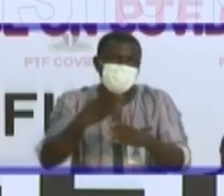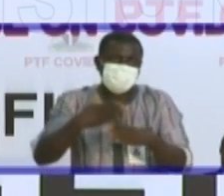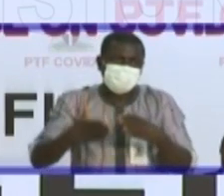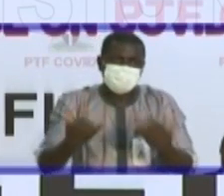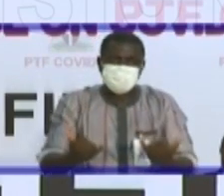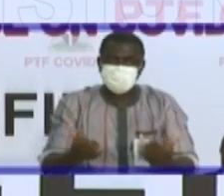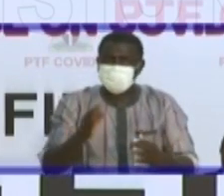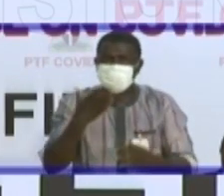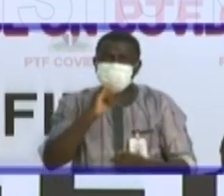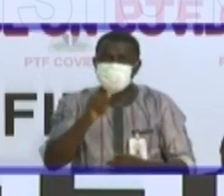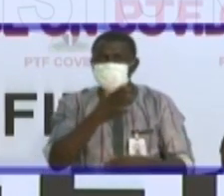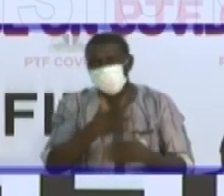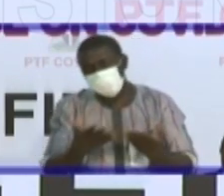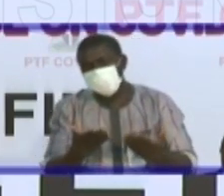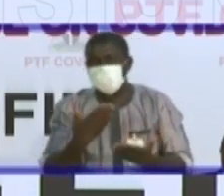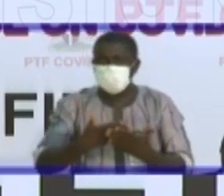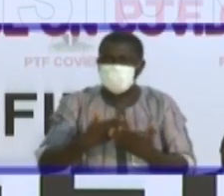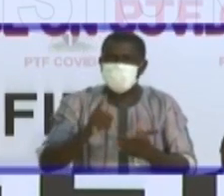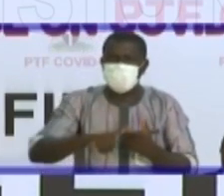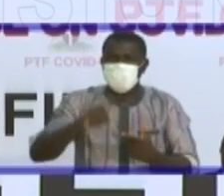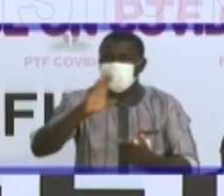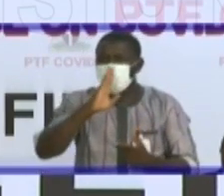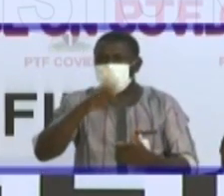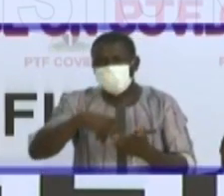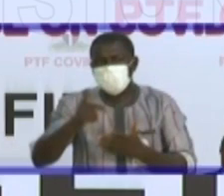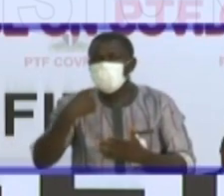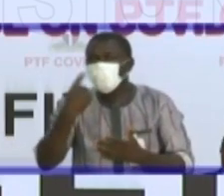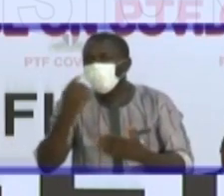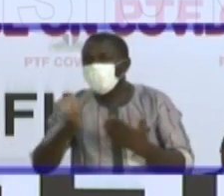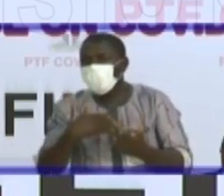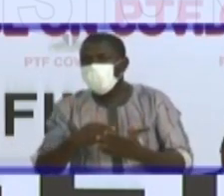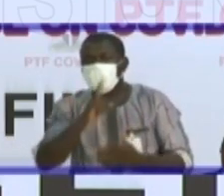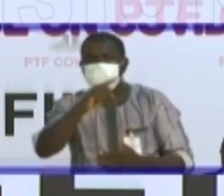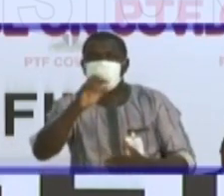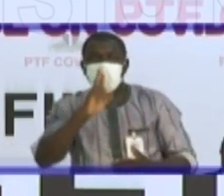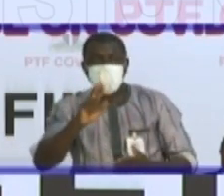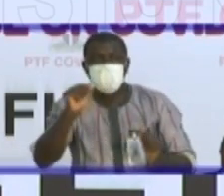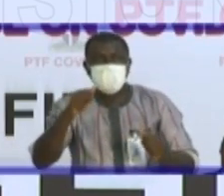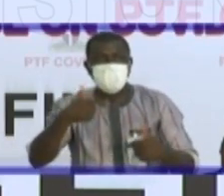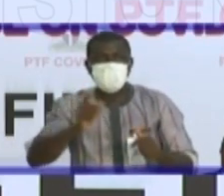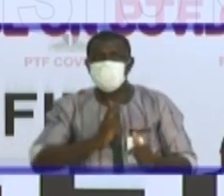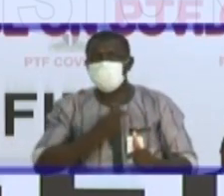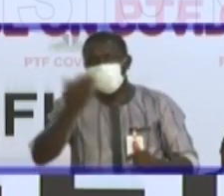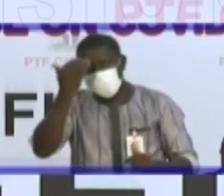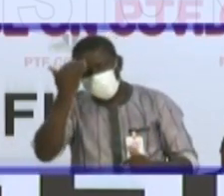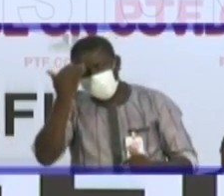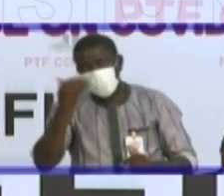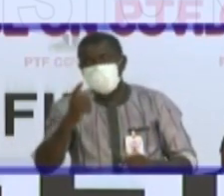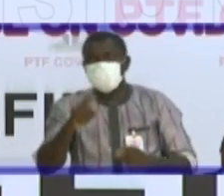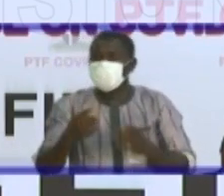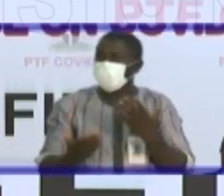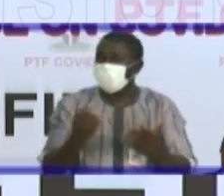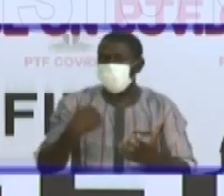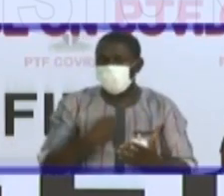outstandings, I'm sure that whoever they are, they can let us know, and then we can figure out